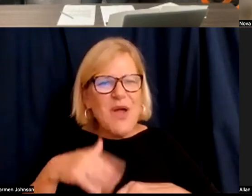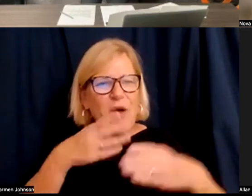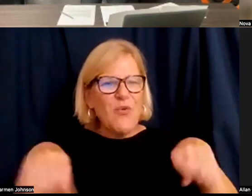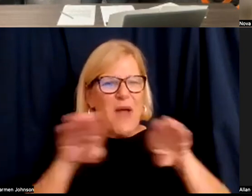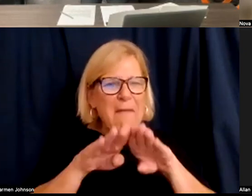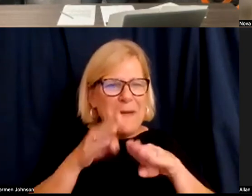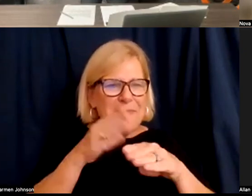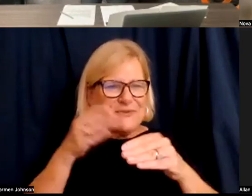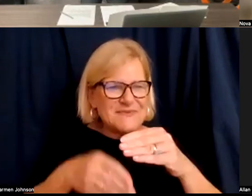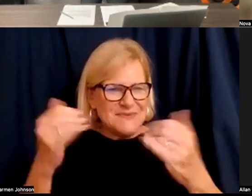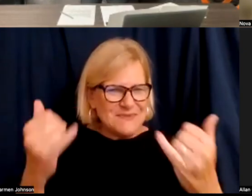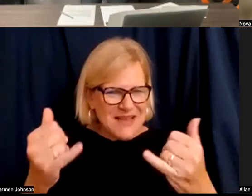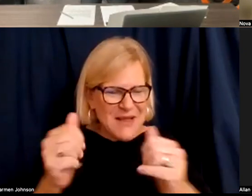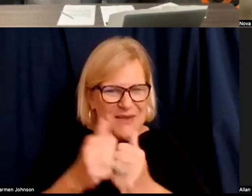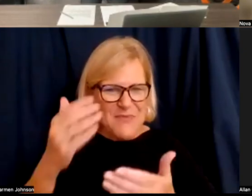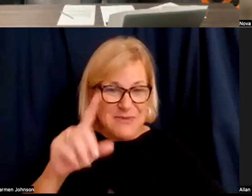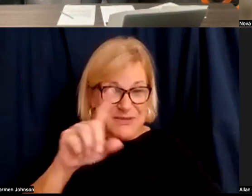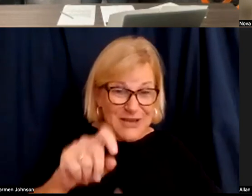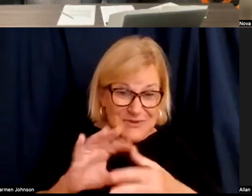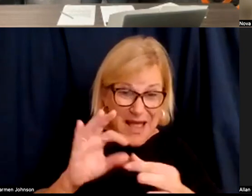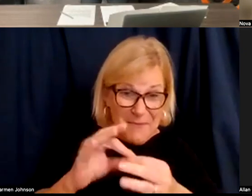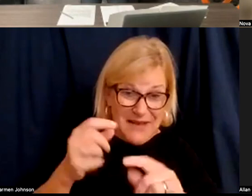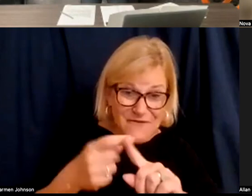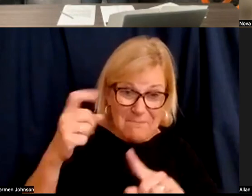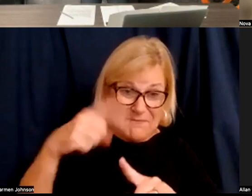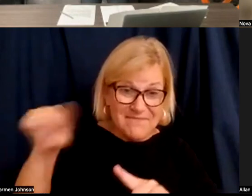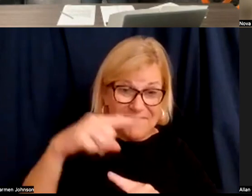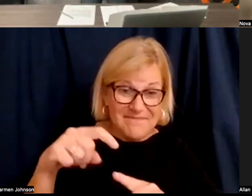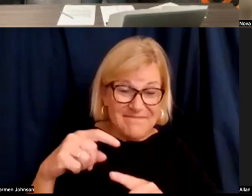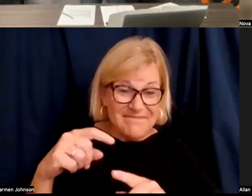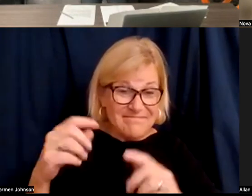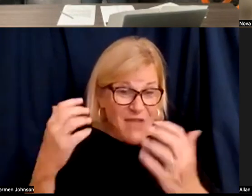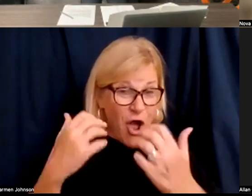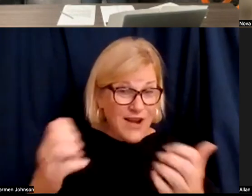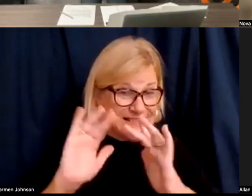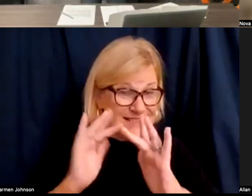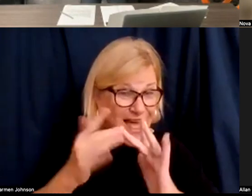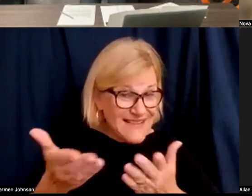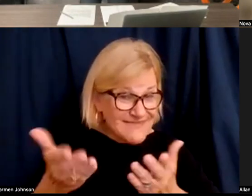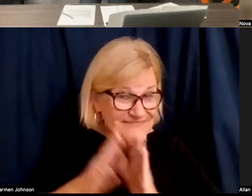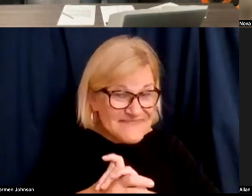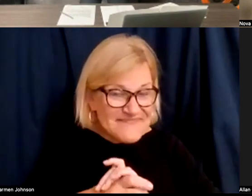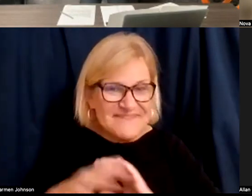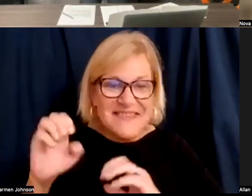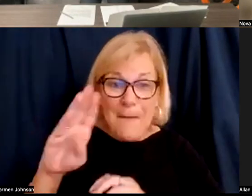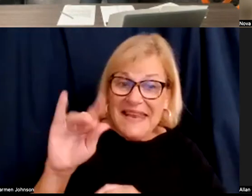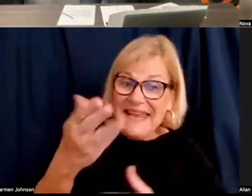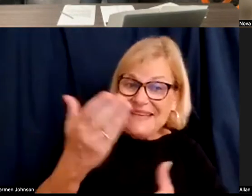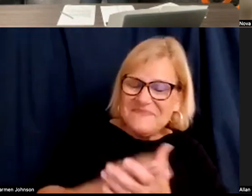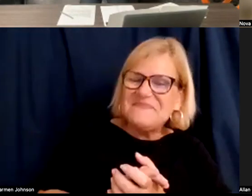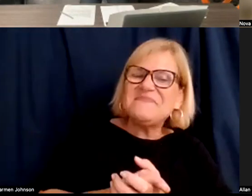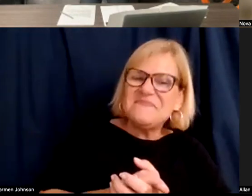and conclude tonight with perhaps questions or comments from our online audience joining us. Ebony?